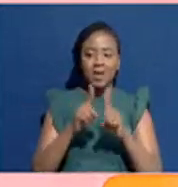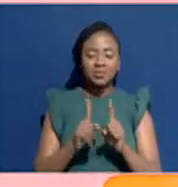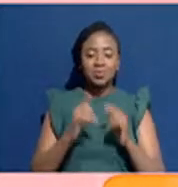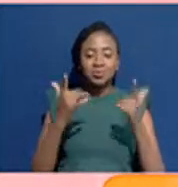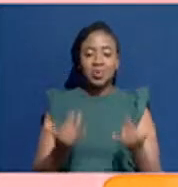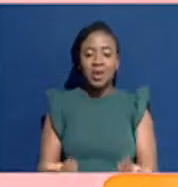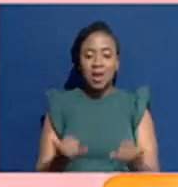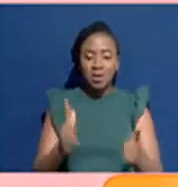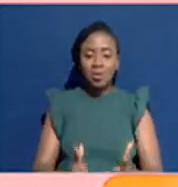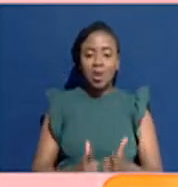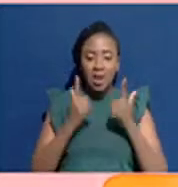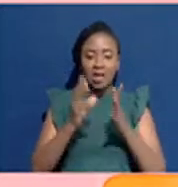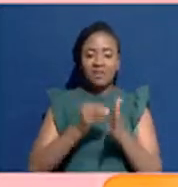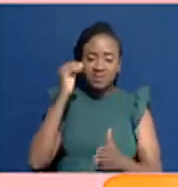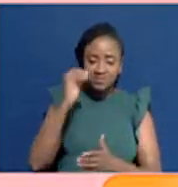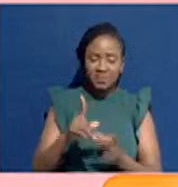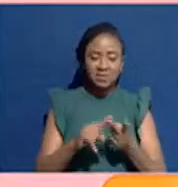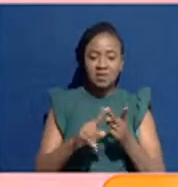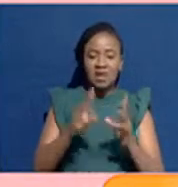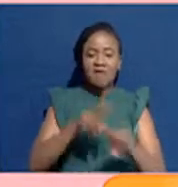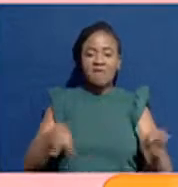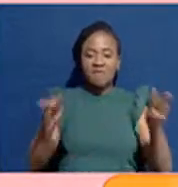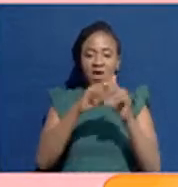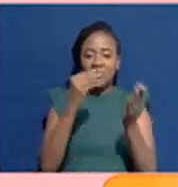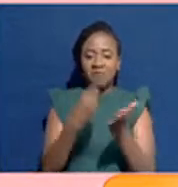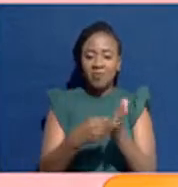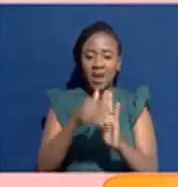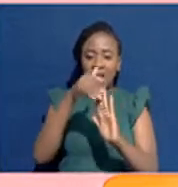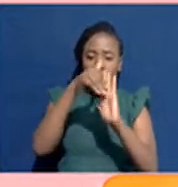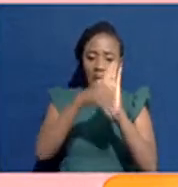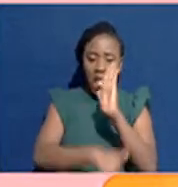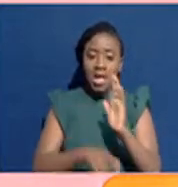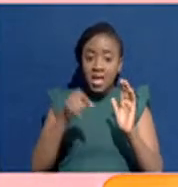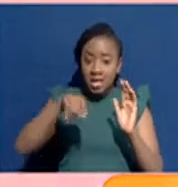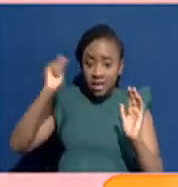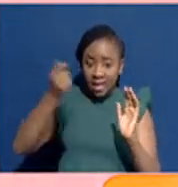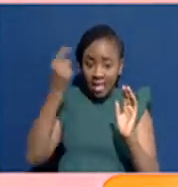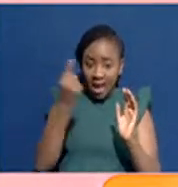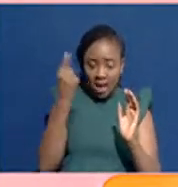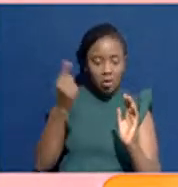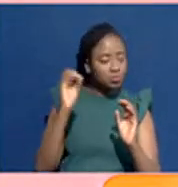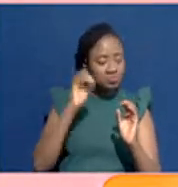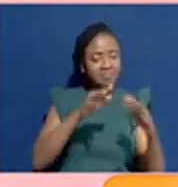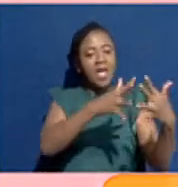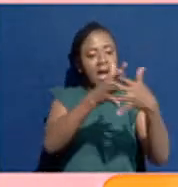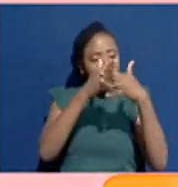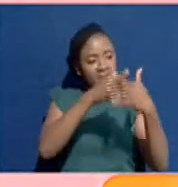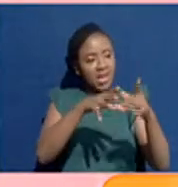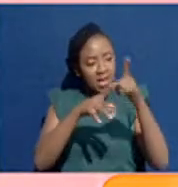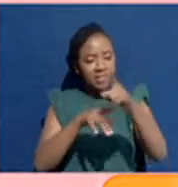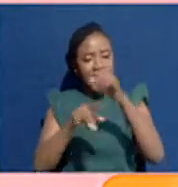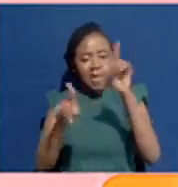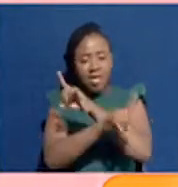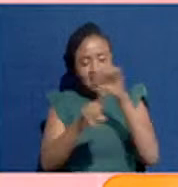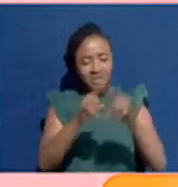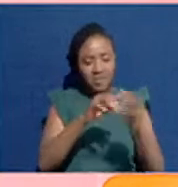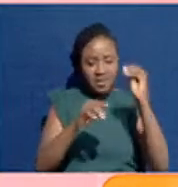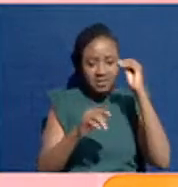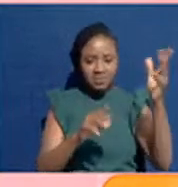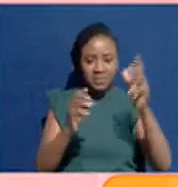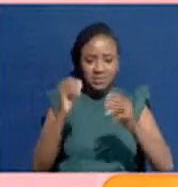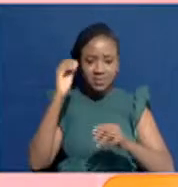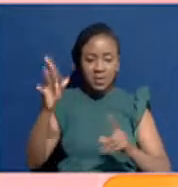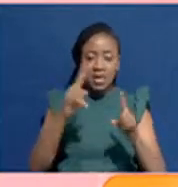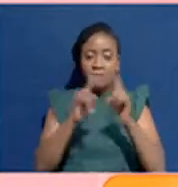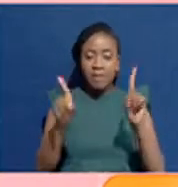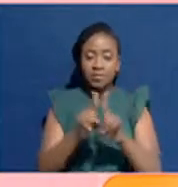the inflation has gone up across the whole world, everywhere, even in the US, everything is very expensive right now, Sam. But Senator Veronica, still